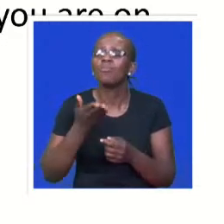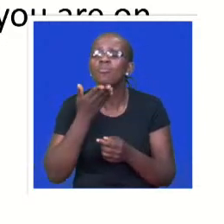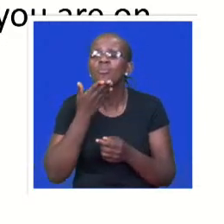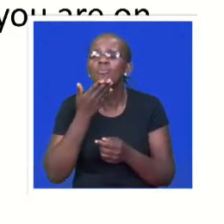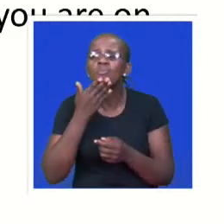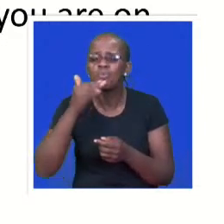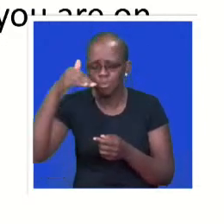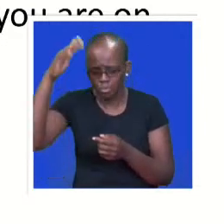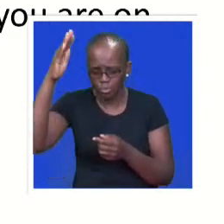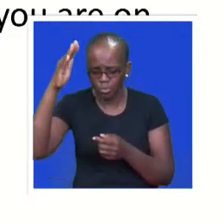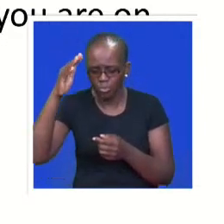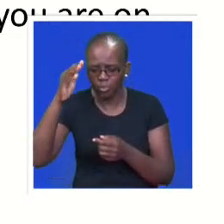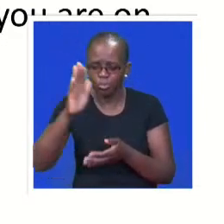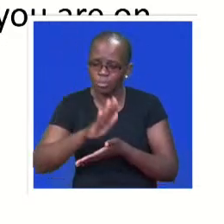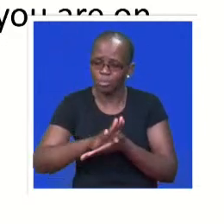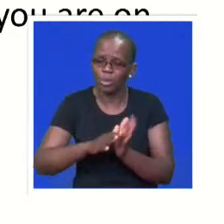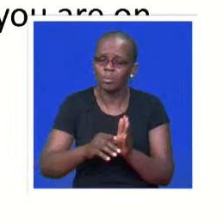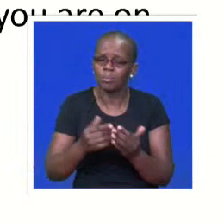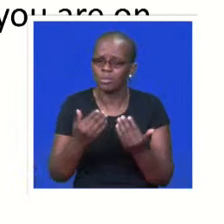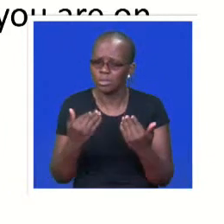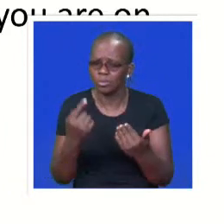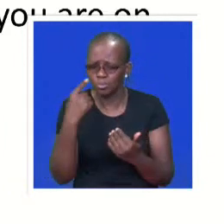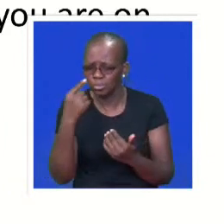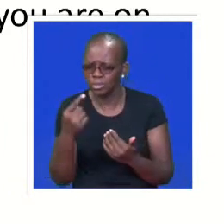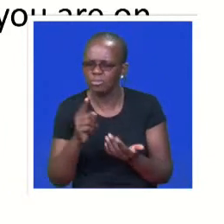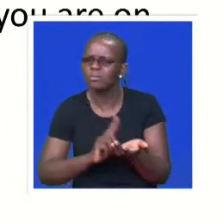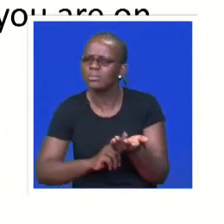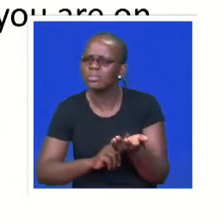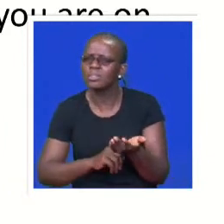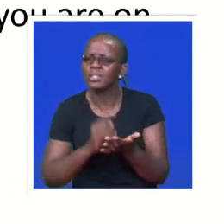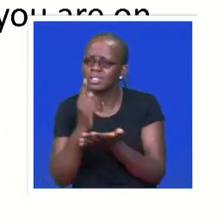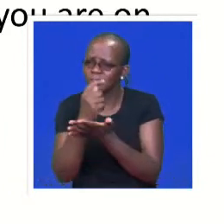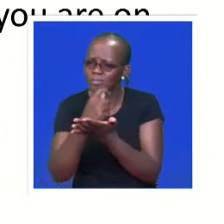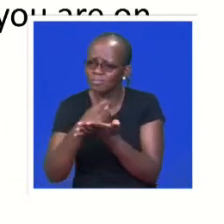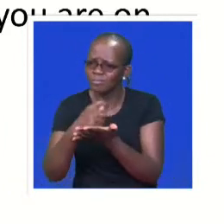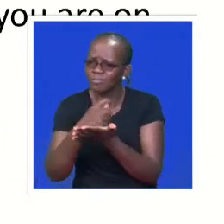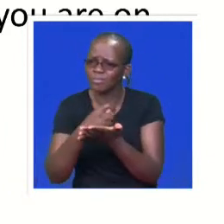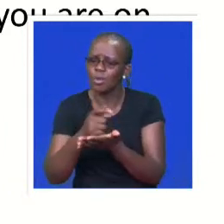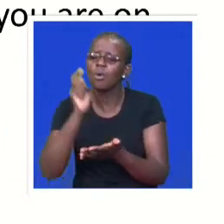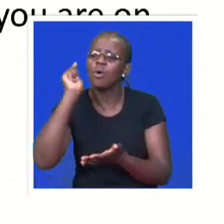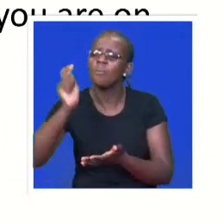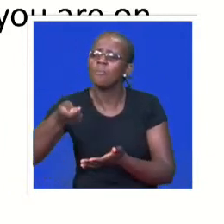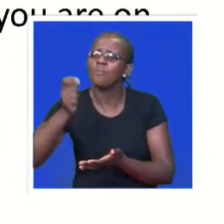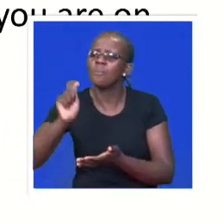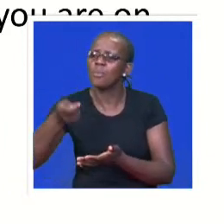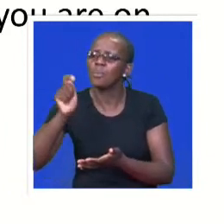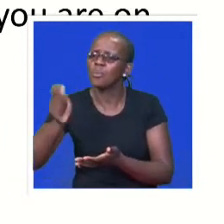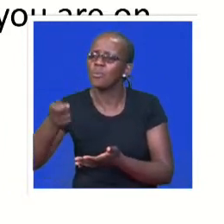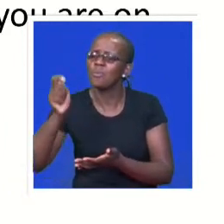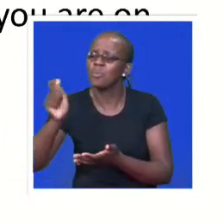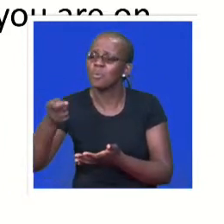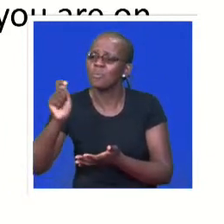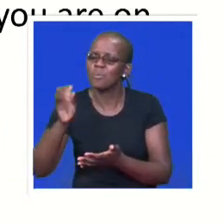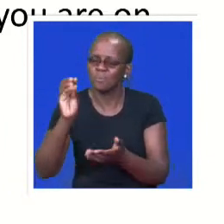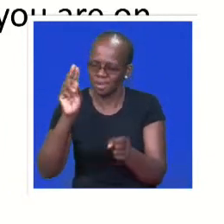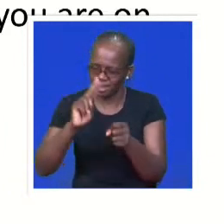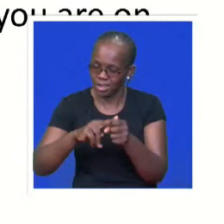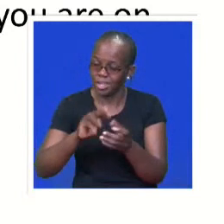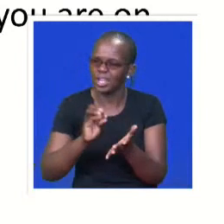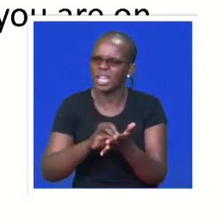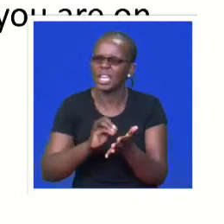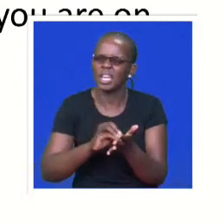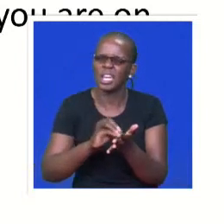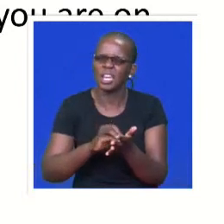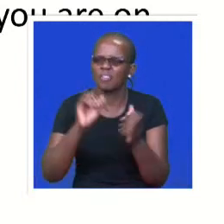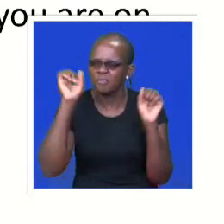before break time to signal that now it's time for break time. They will be hitting it and then it will go gunde, gunde. So that one is